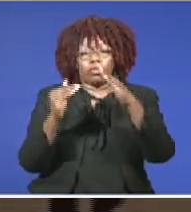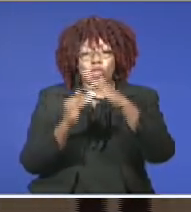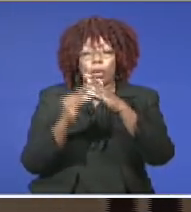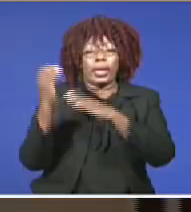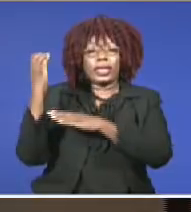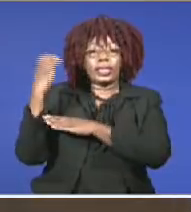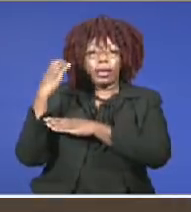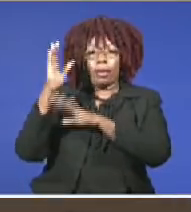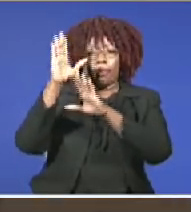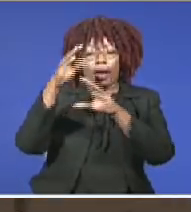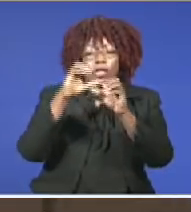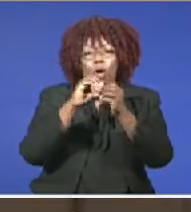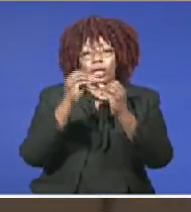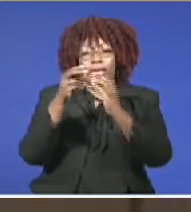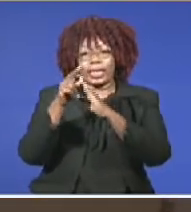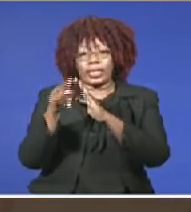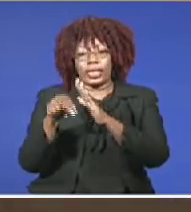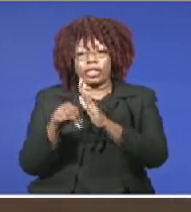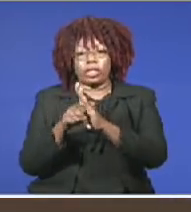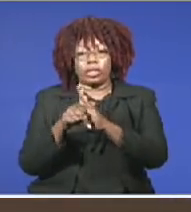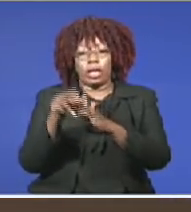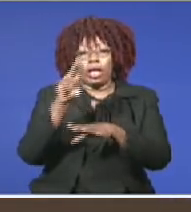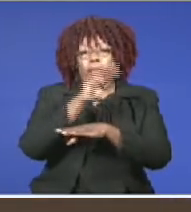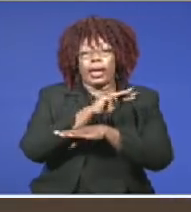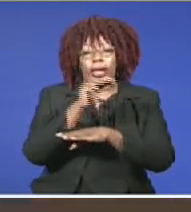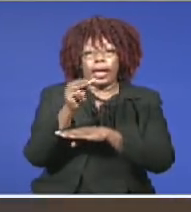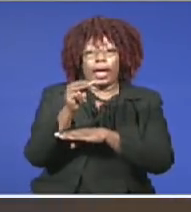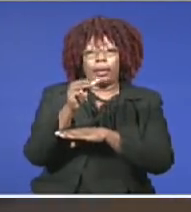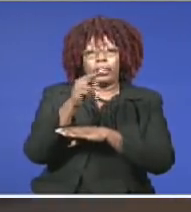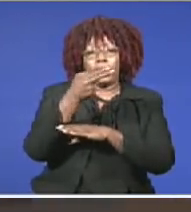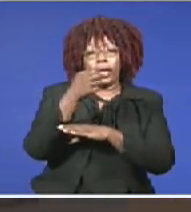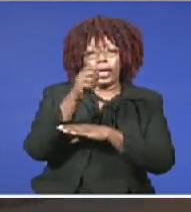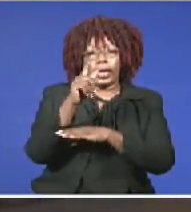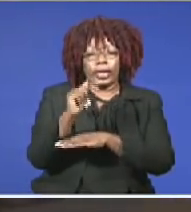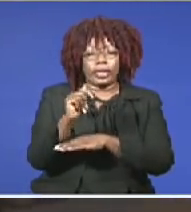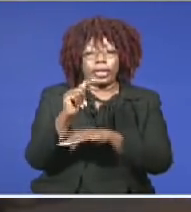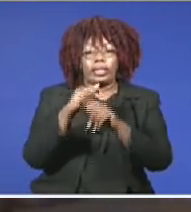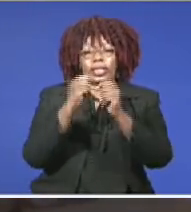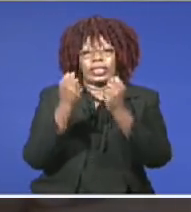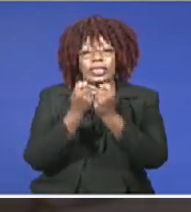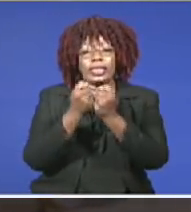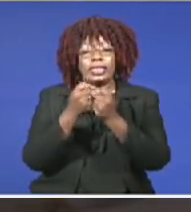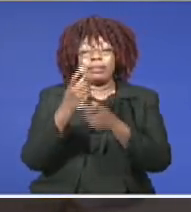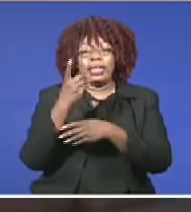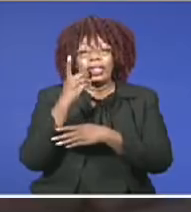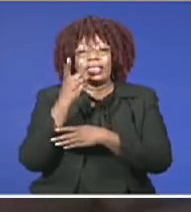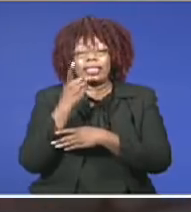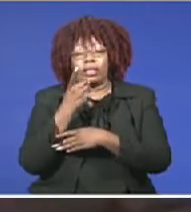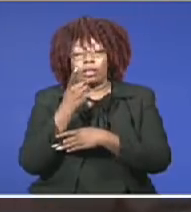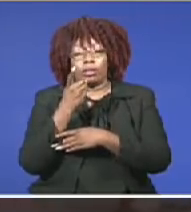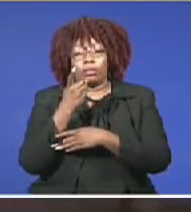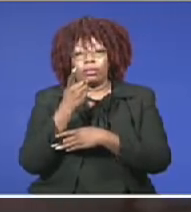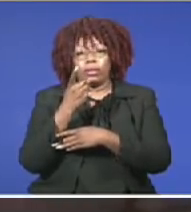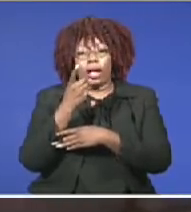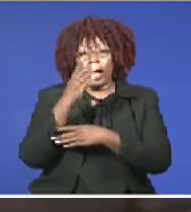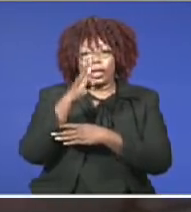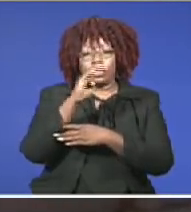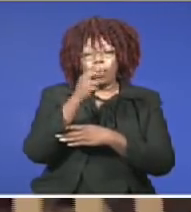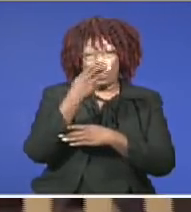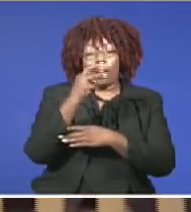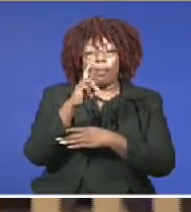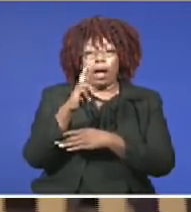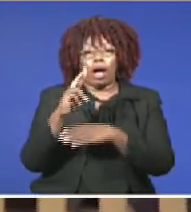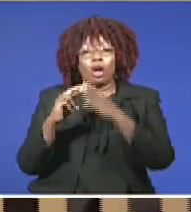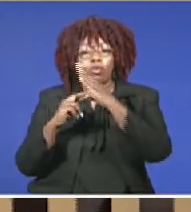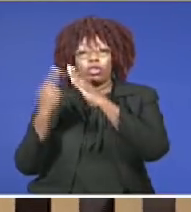major basketball organization. Miami Heat executive staff hold an exclusive team dinner at the Bahama Resort last evening. And Vice President of